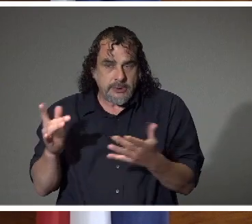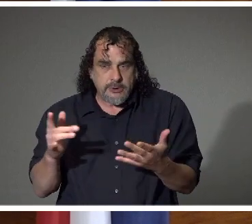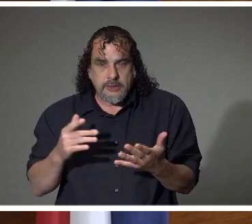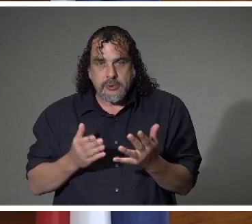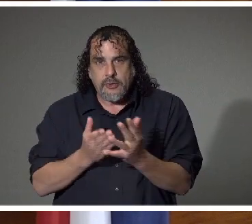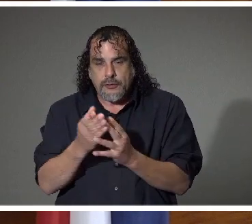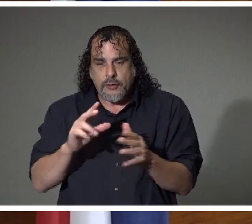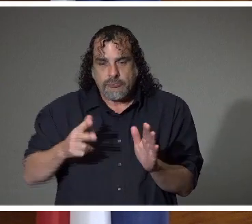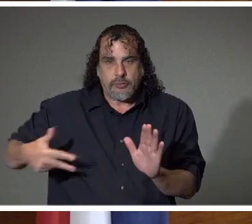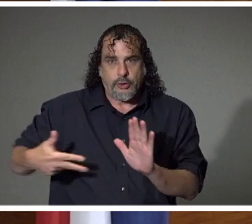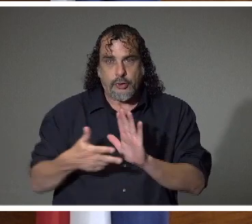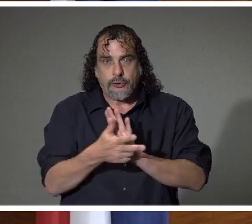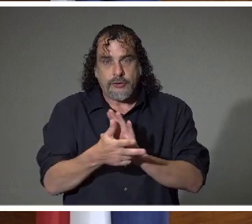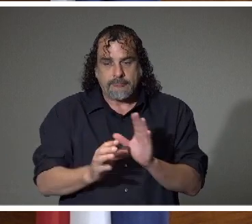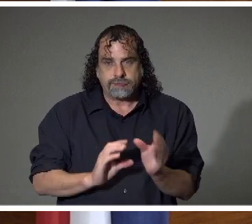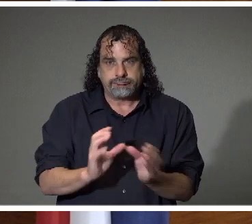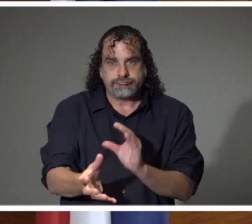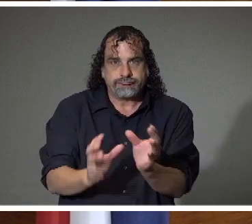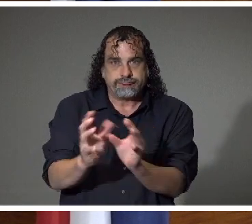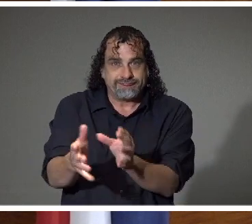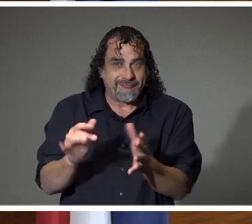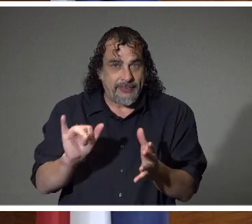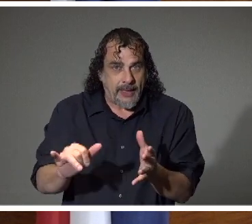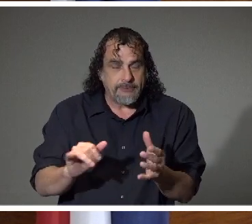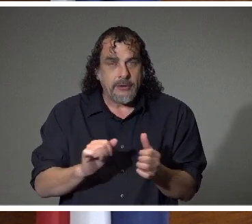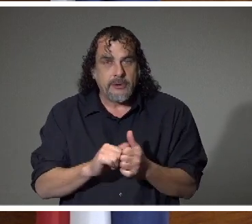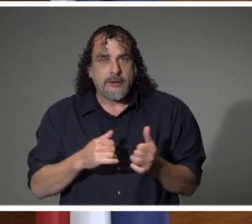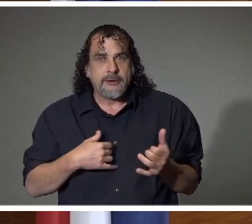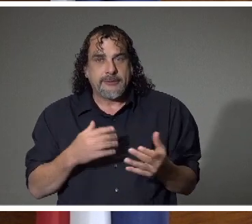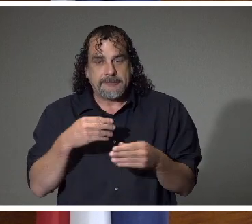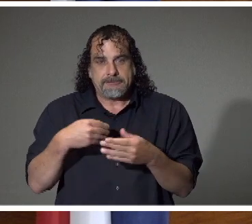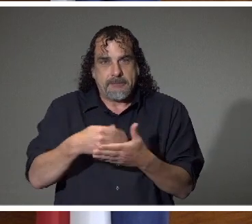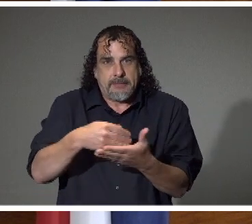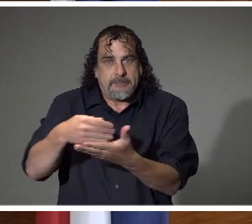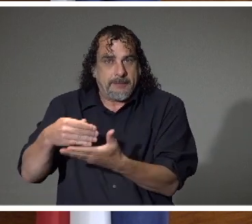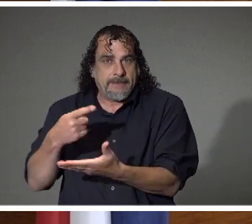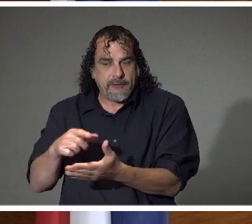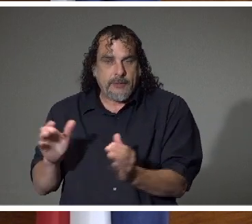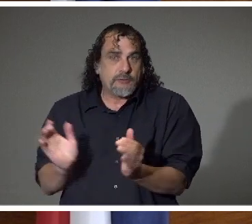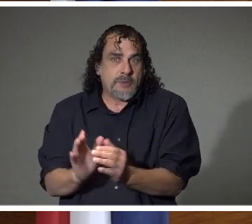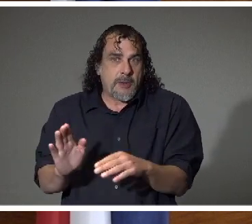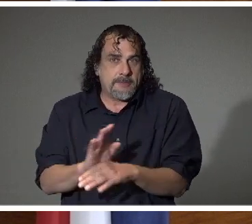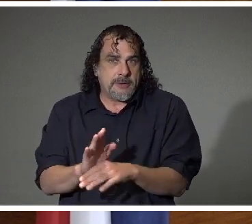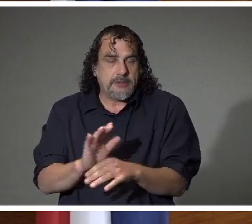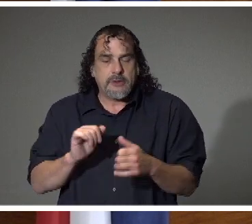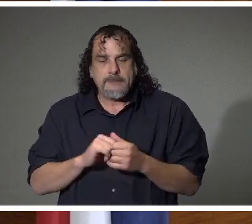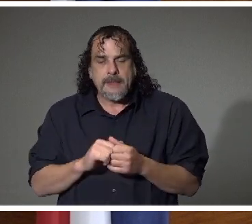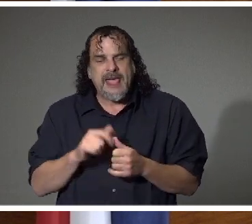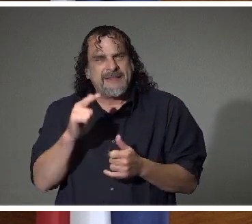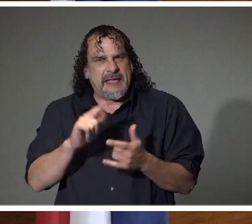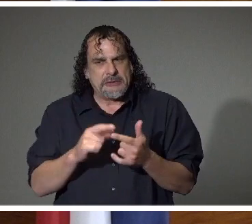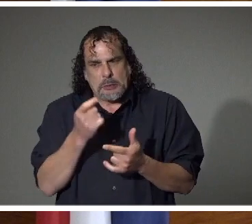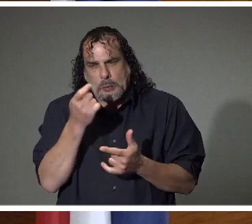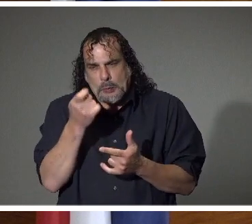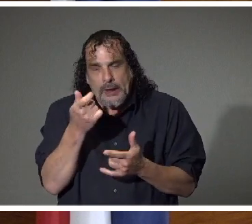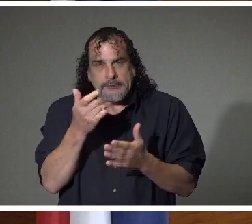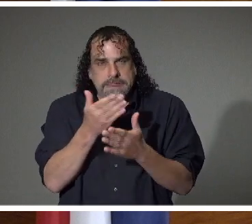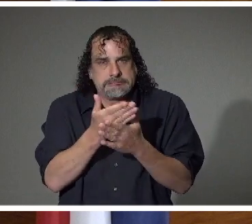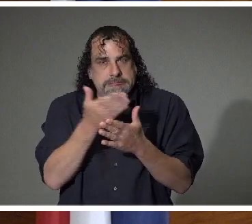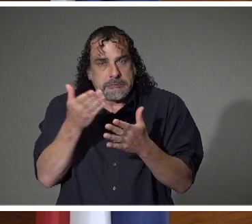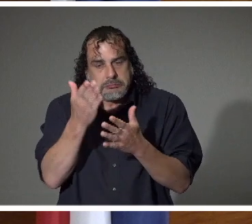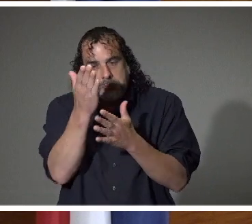through curbside delivery service, produce those goods for Mississippians. It's one small step towards